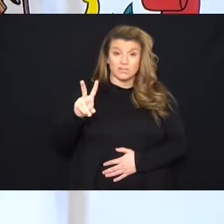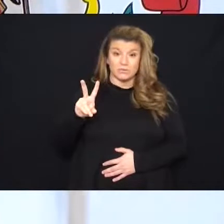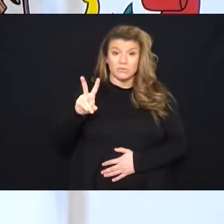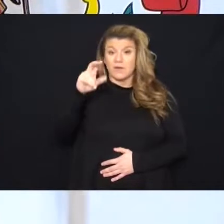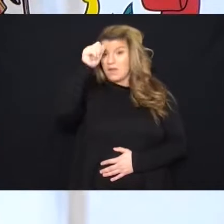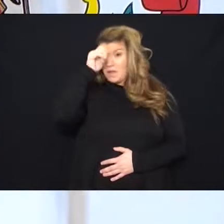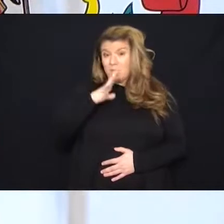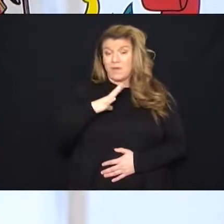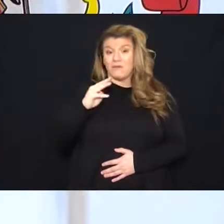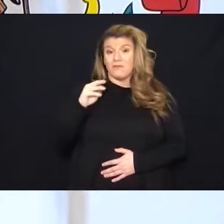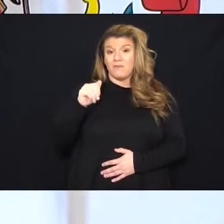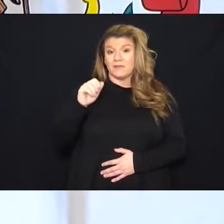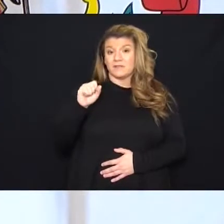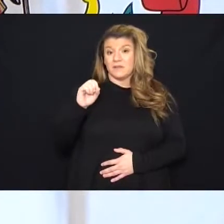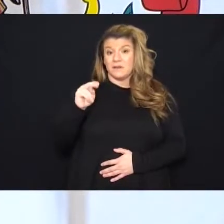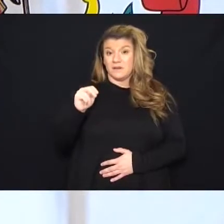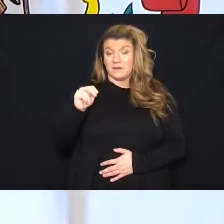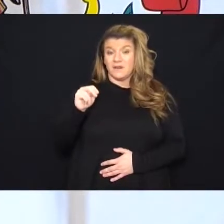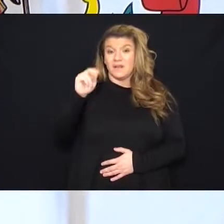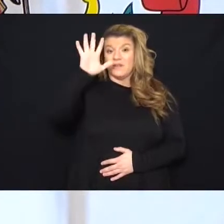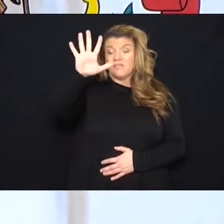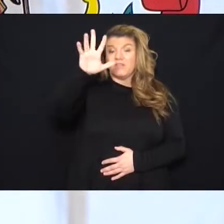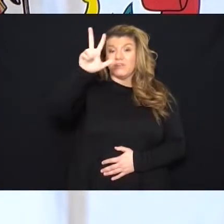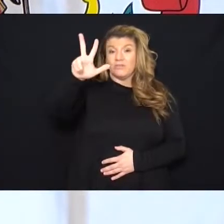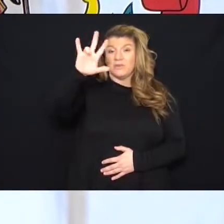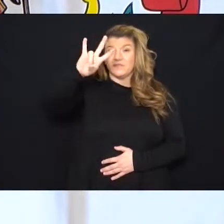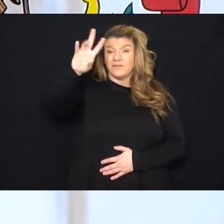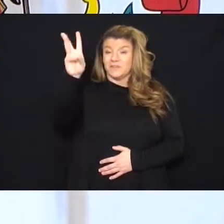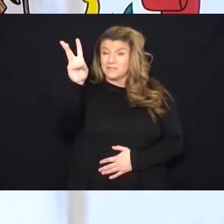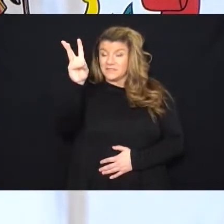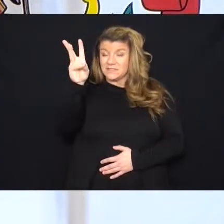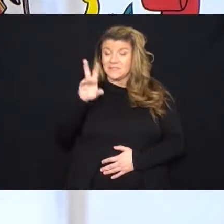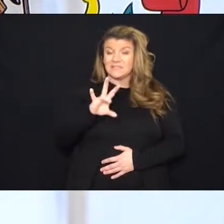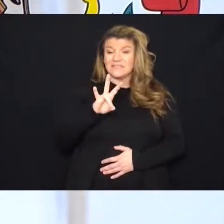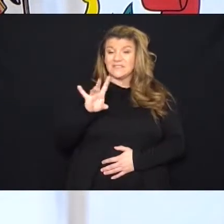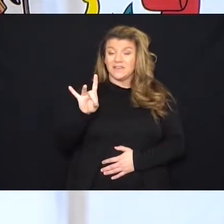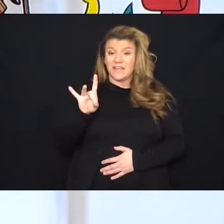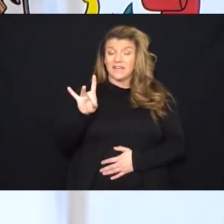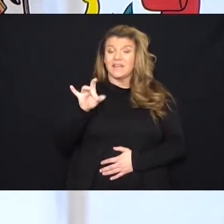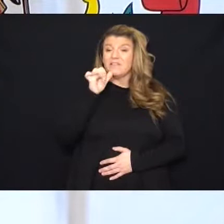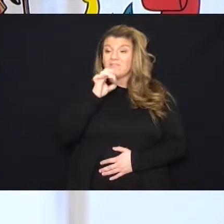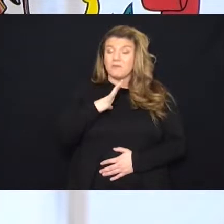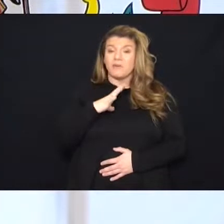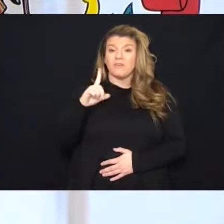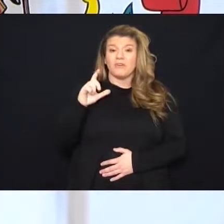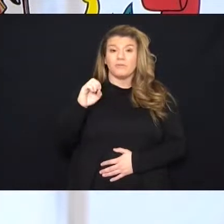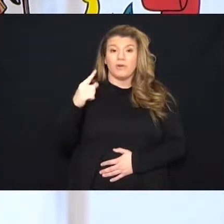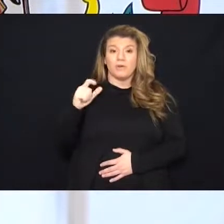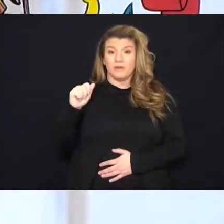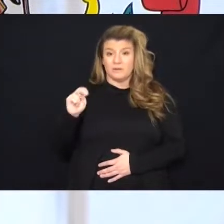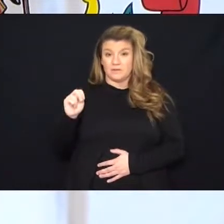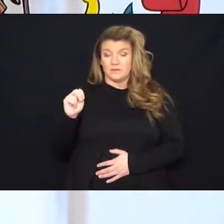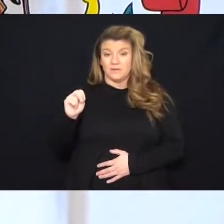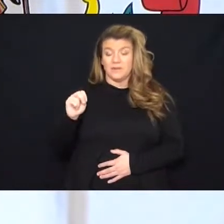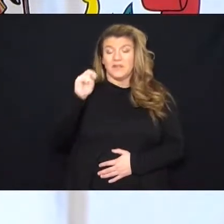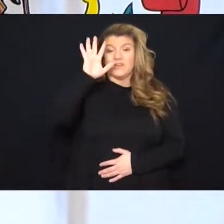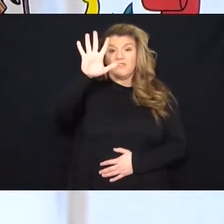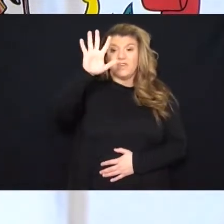male from Mason County. The 5,376th death, a 78-year-old female from Logan County.